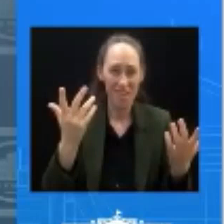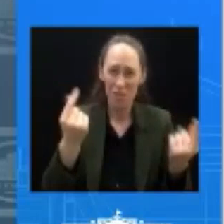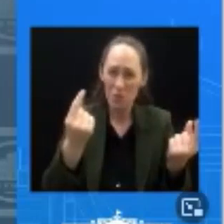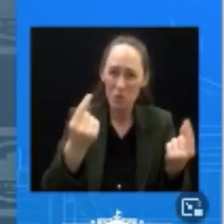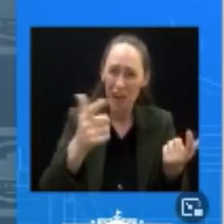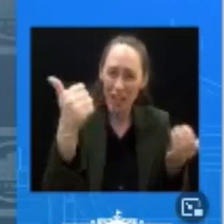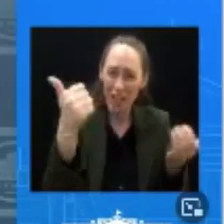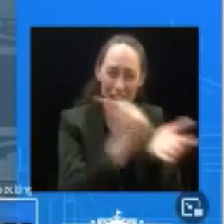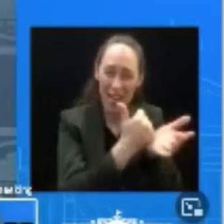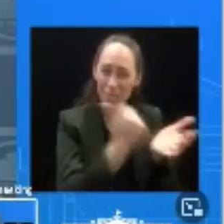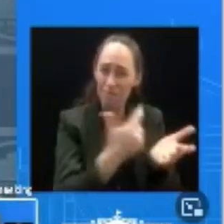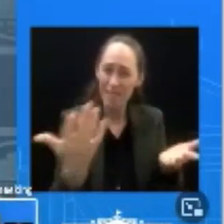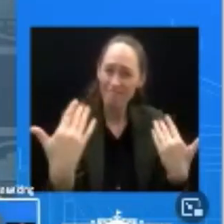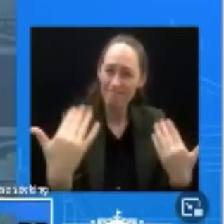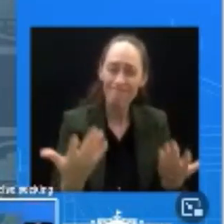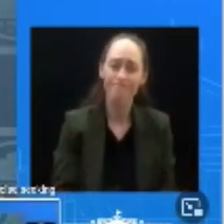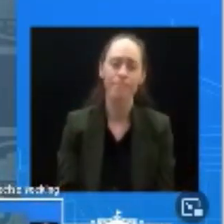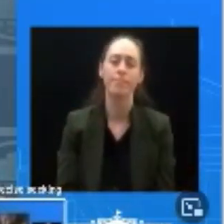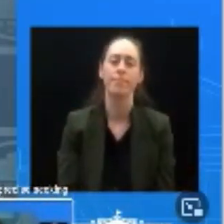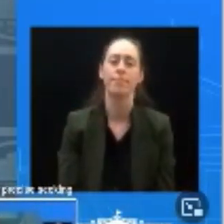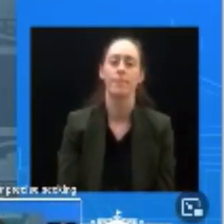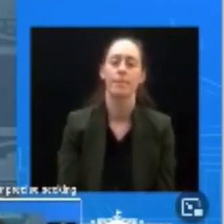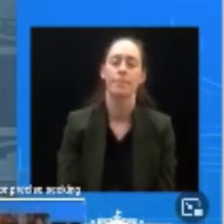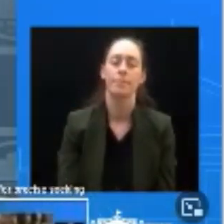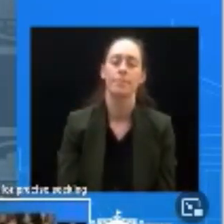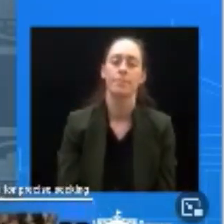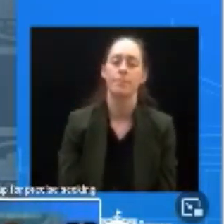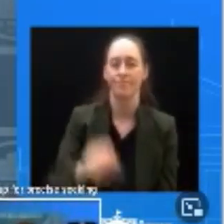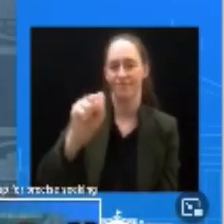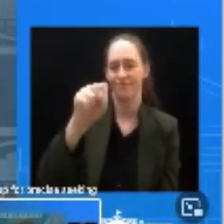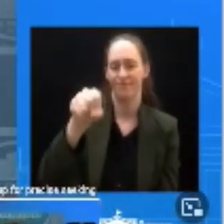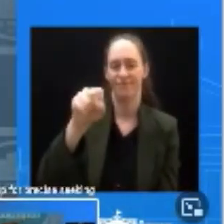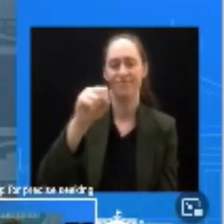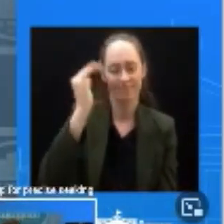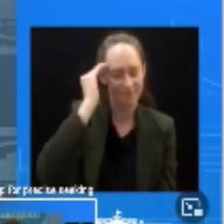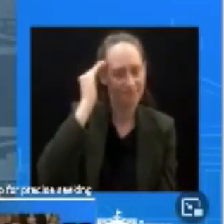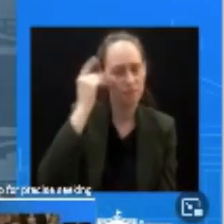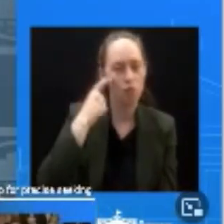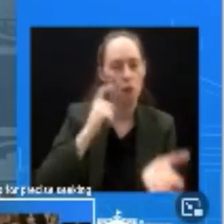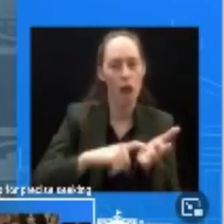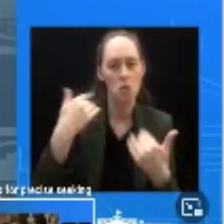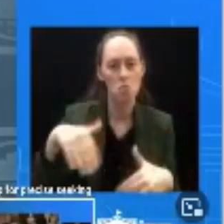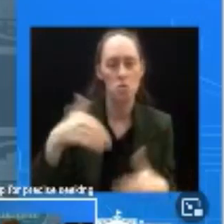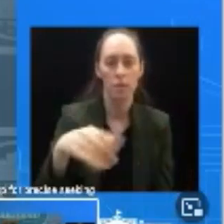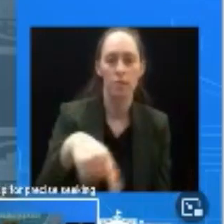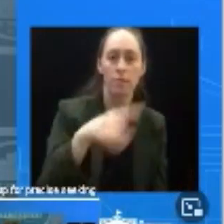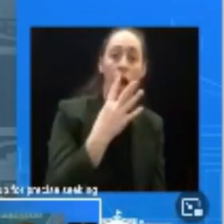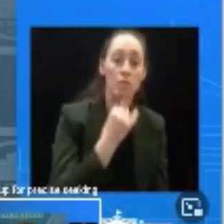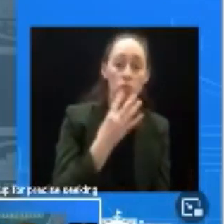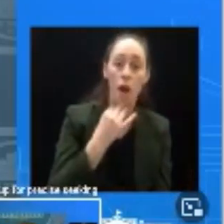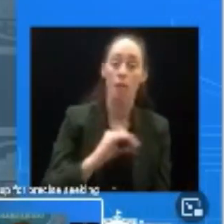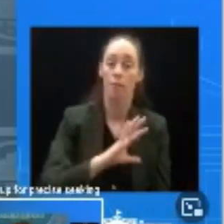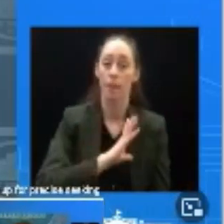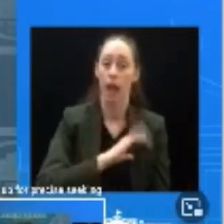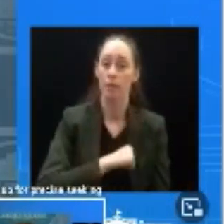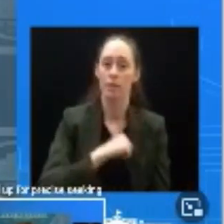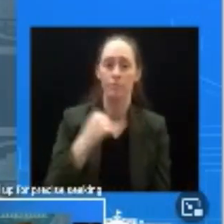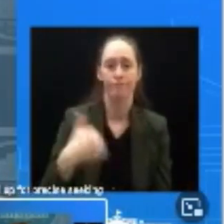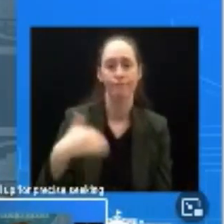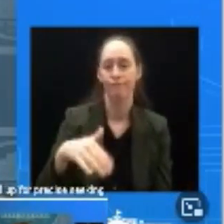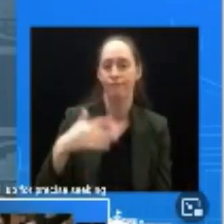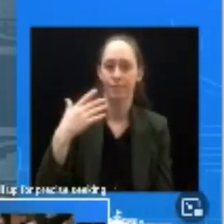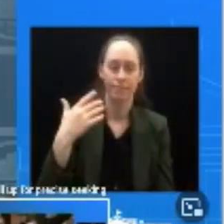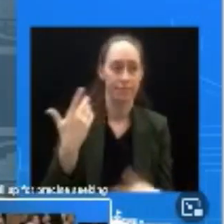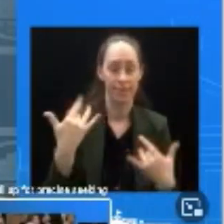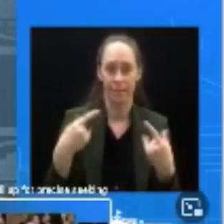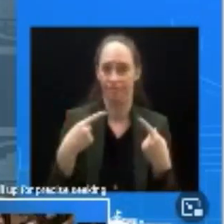real security challenges facing Israel and the Palestinian Authority. That is something that we recognize and condemn terrorist groups planning and carrying out attacks against